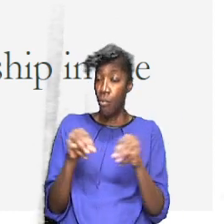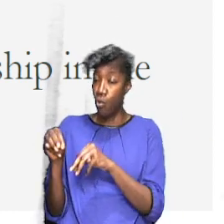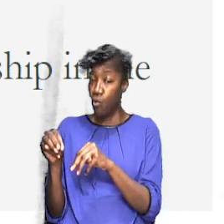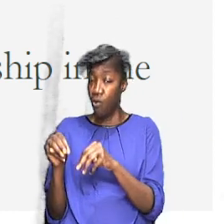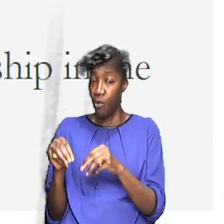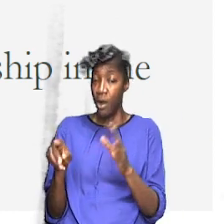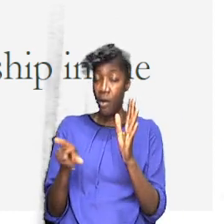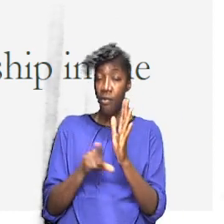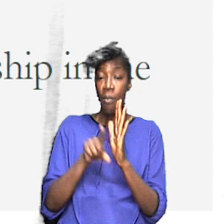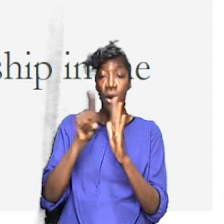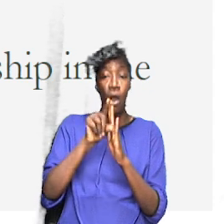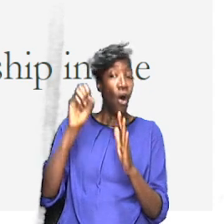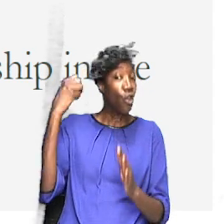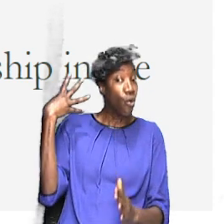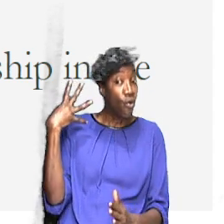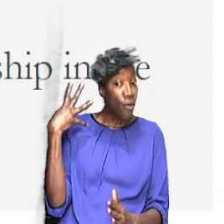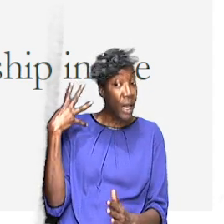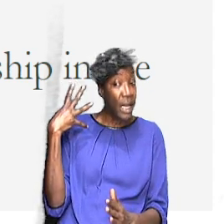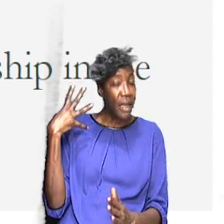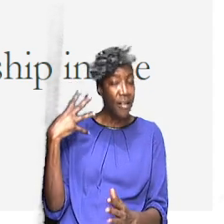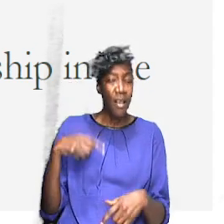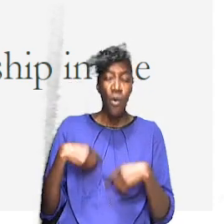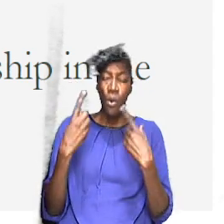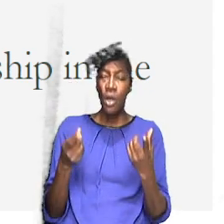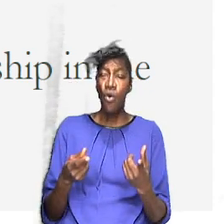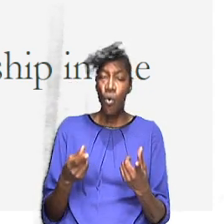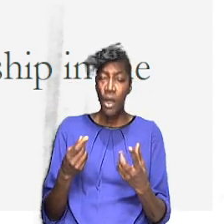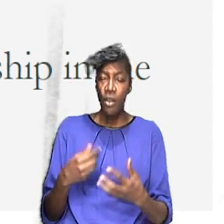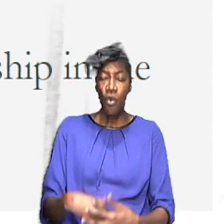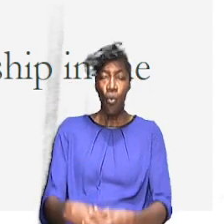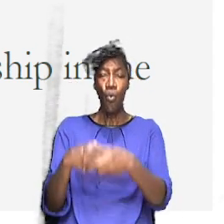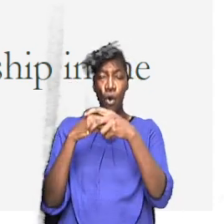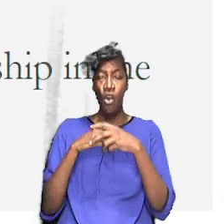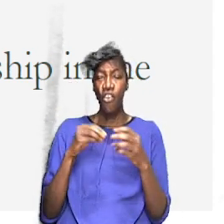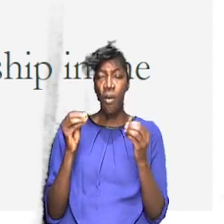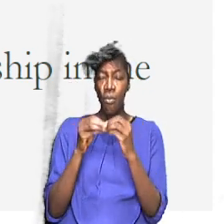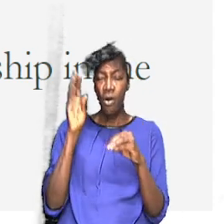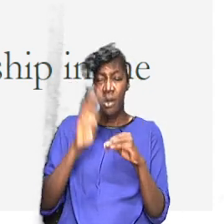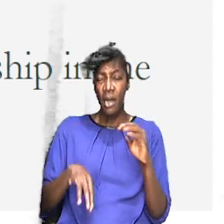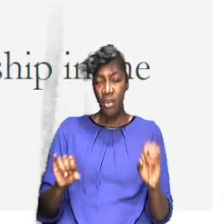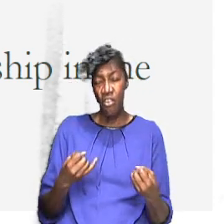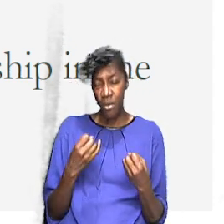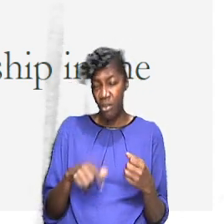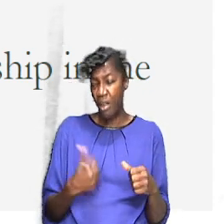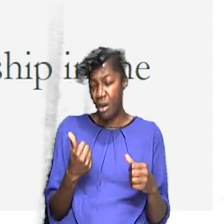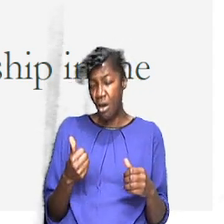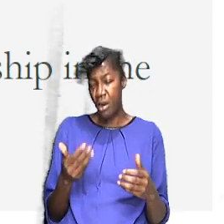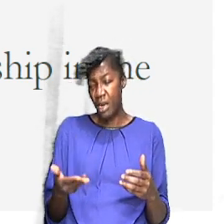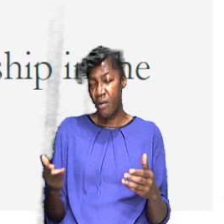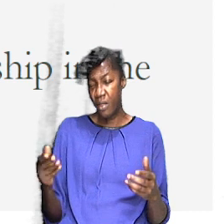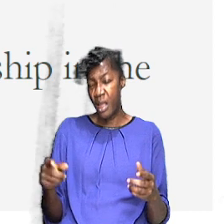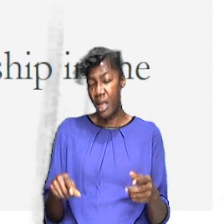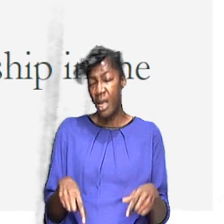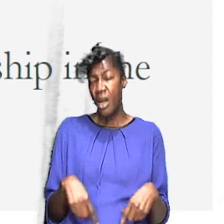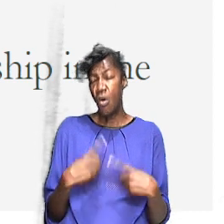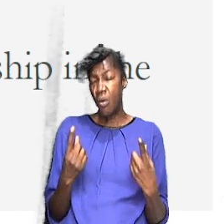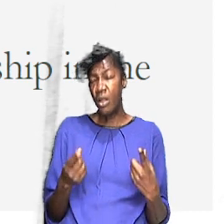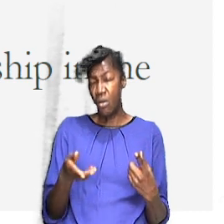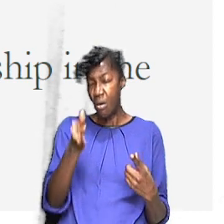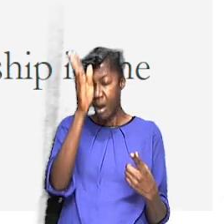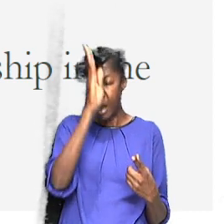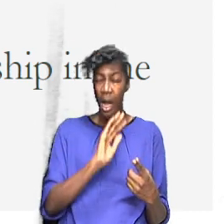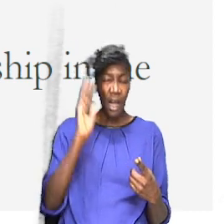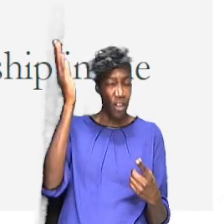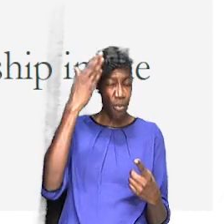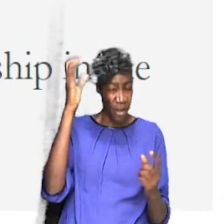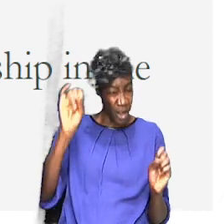into true worship, it's more than just a manual thing. It's more than just going into the presence of God and just bowing down. But it